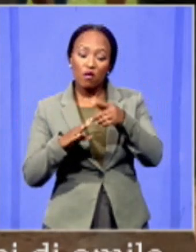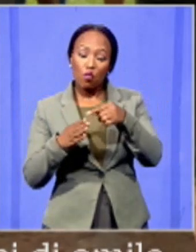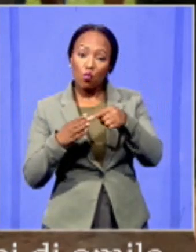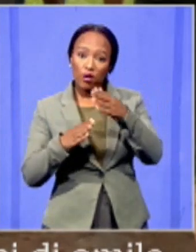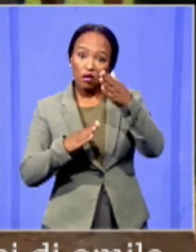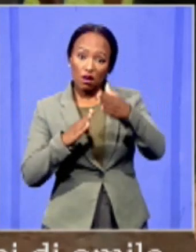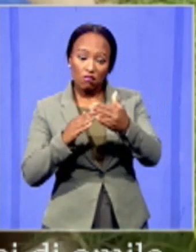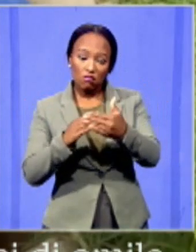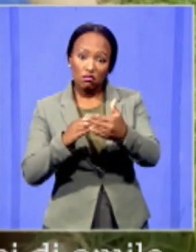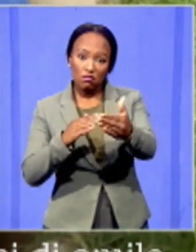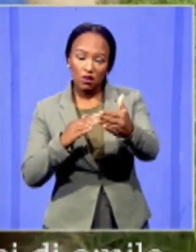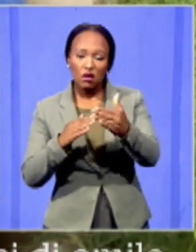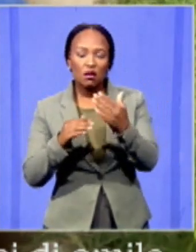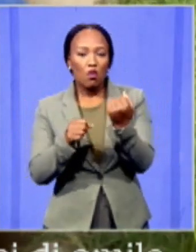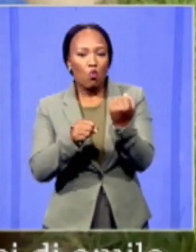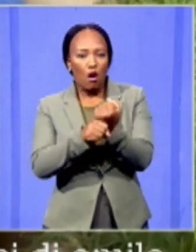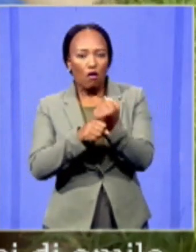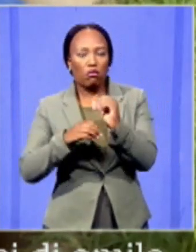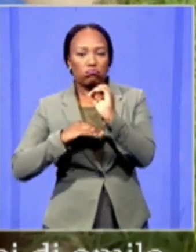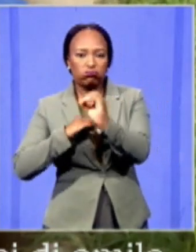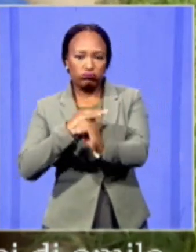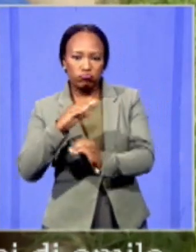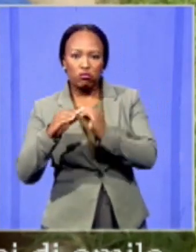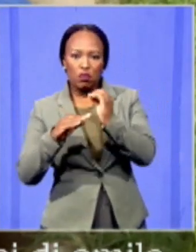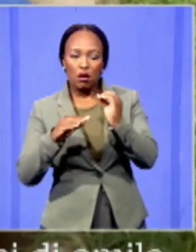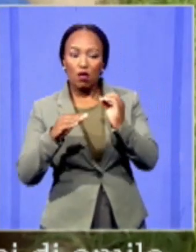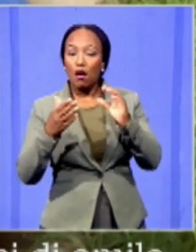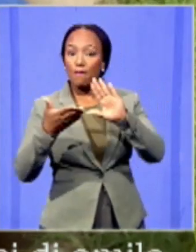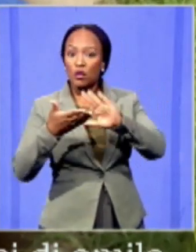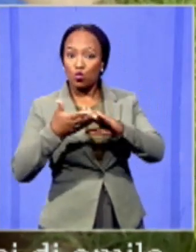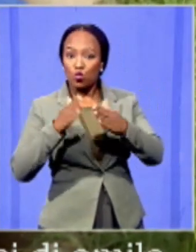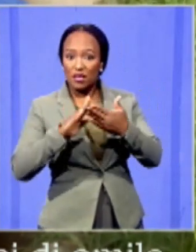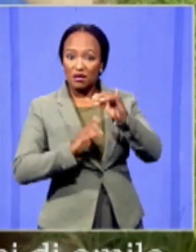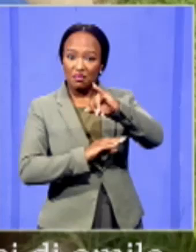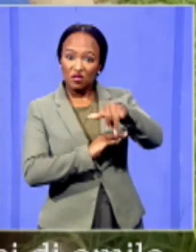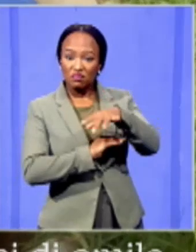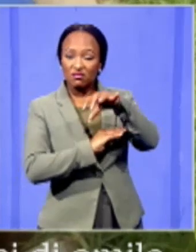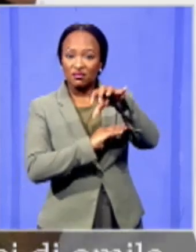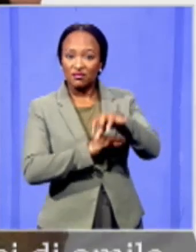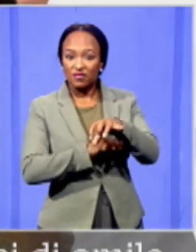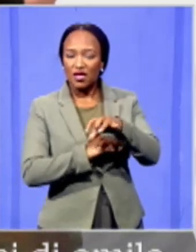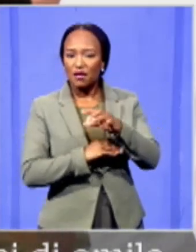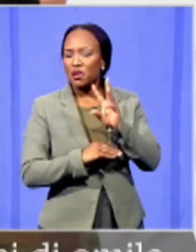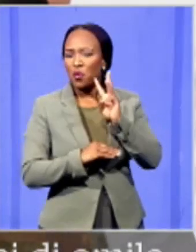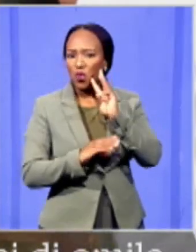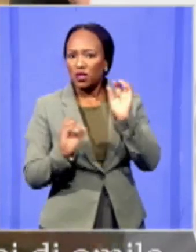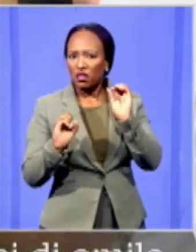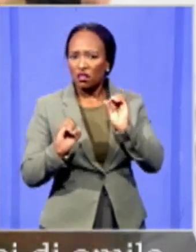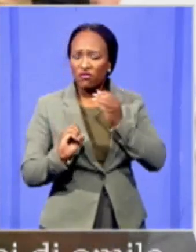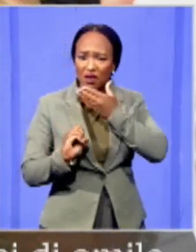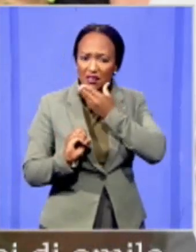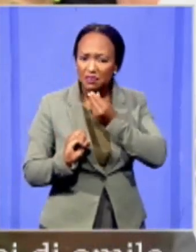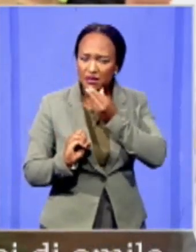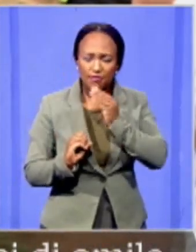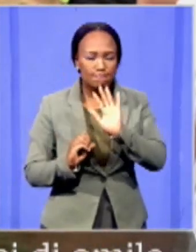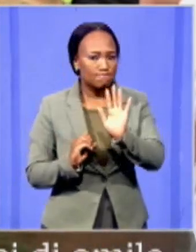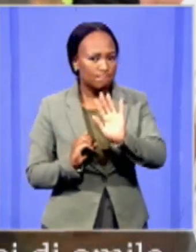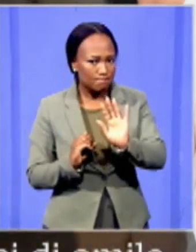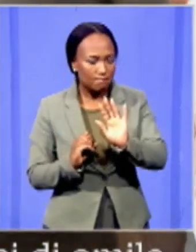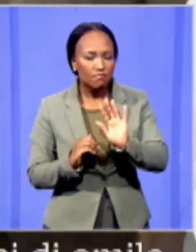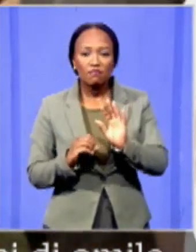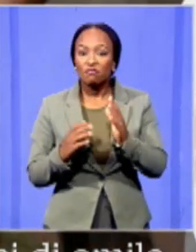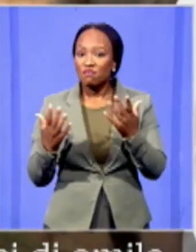šoma bošego le mosegare go netefatša gore badudi ba Johannesburg ga ba itemogele tlhaelelo ya metsi le ka Keresemose. Gareng